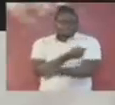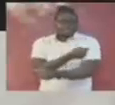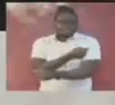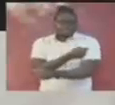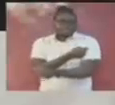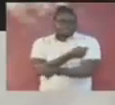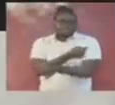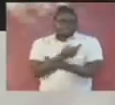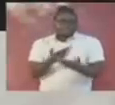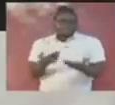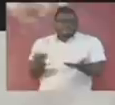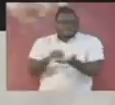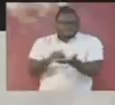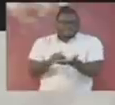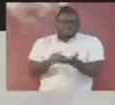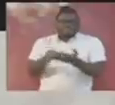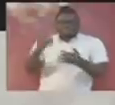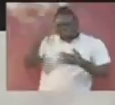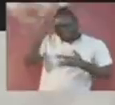it's